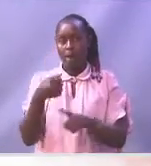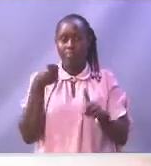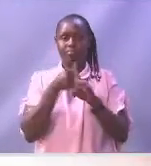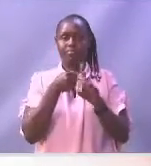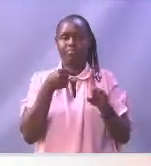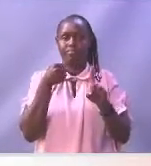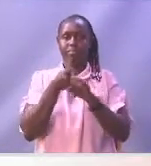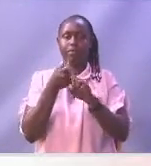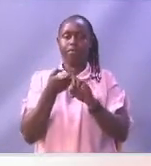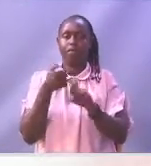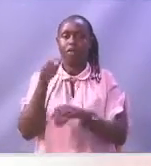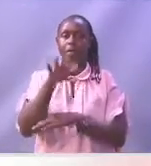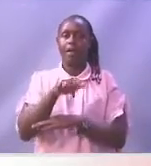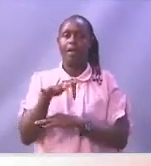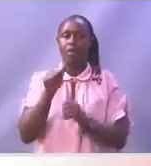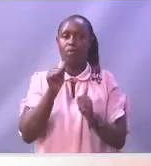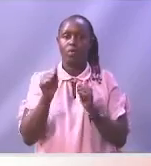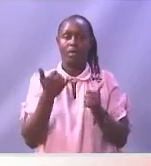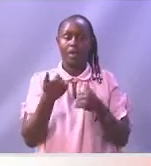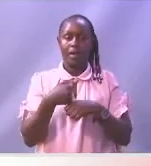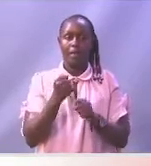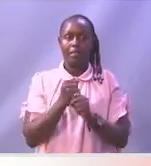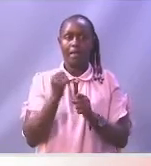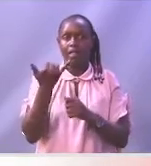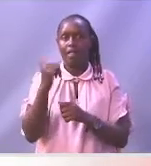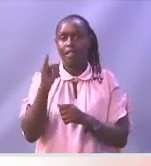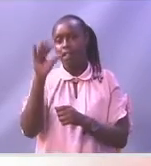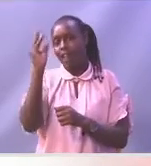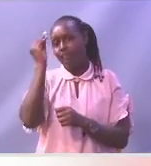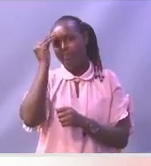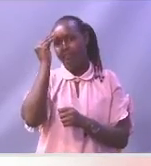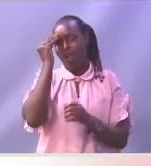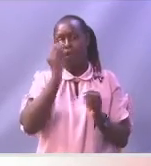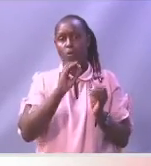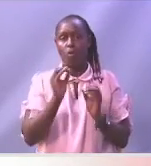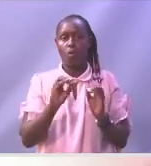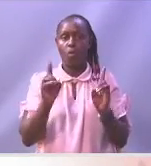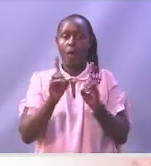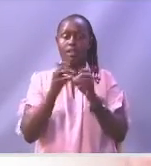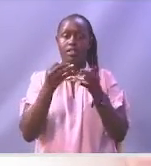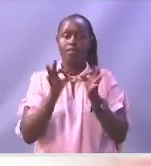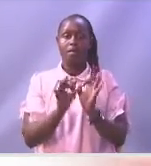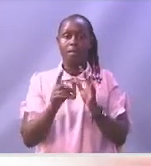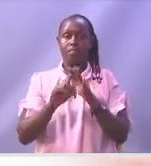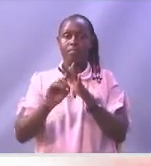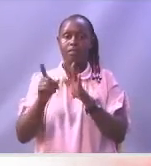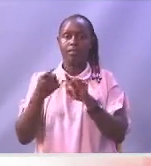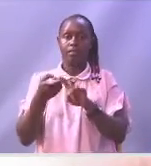attacks in the area, which has interrupted learning as families flee the area.